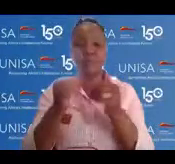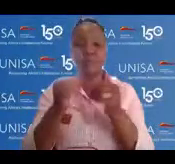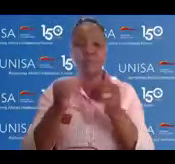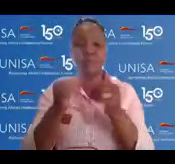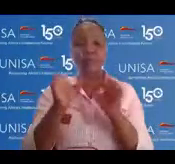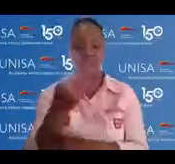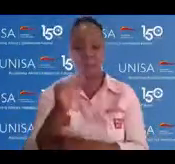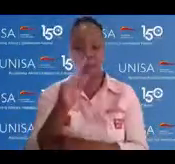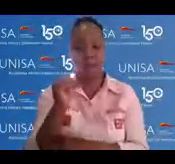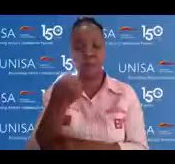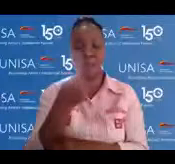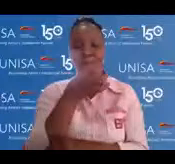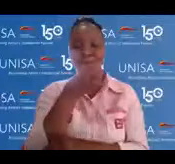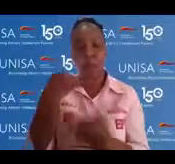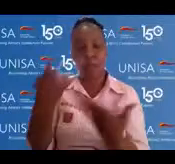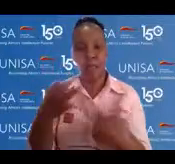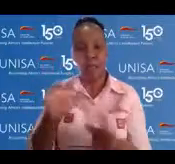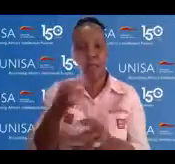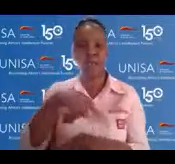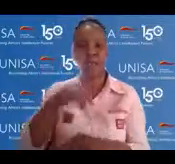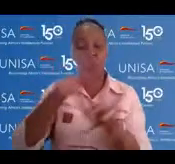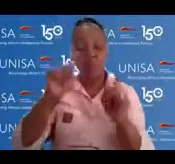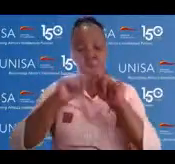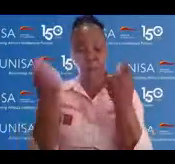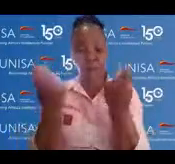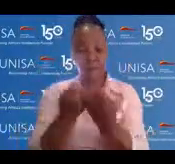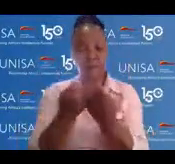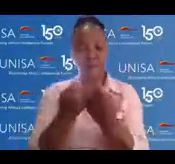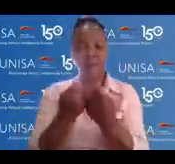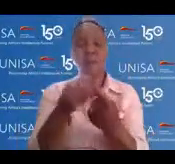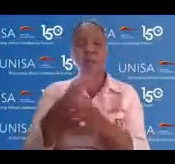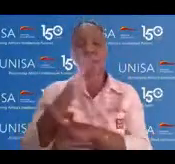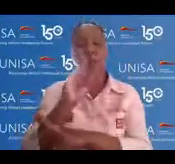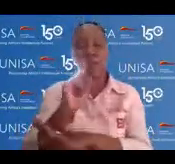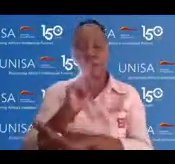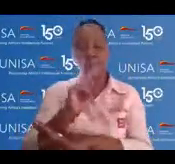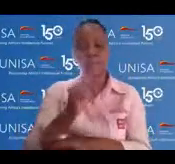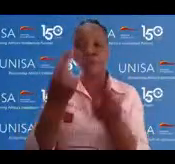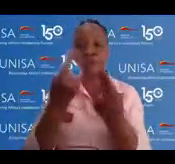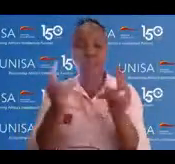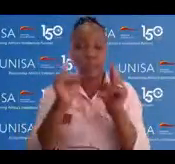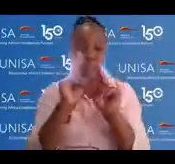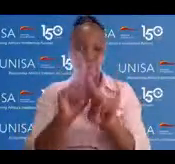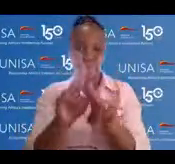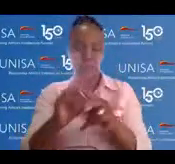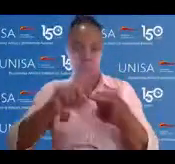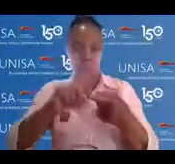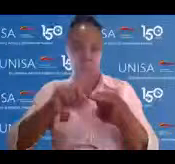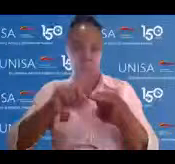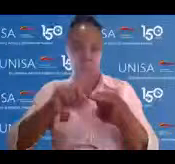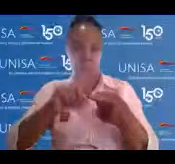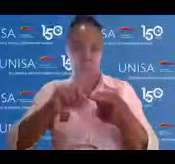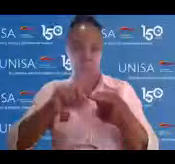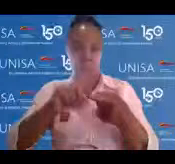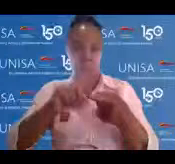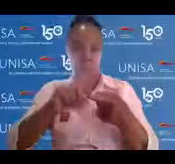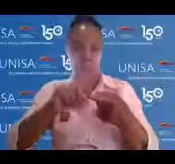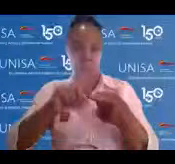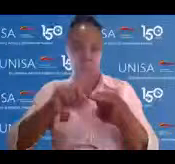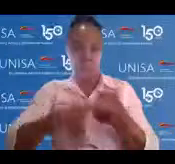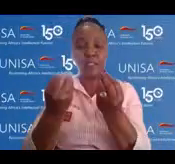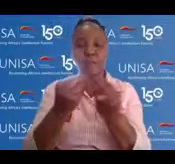we are a team, meaning also UNISA relies on your device for the exam session to